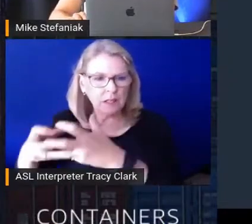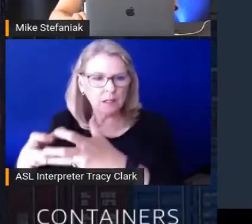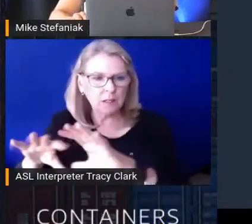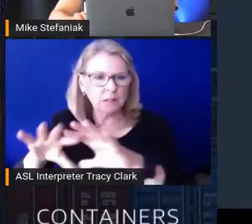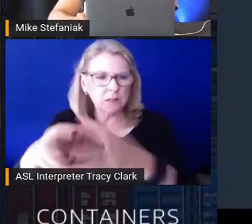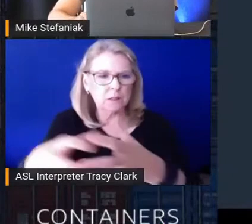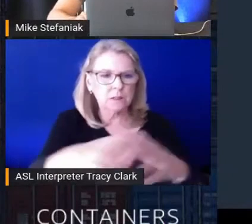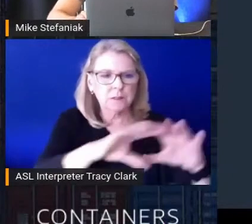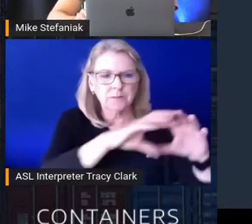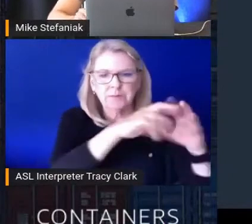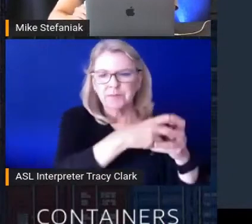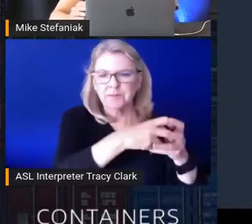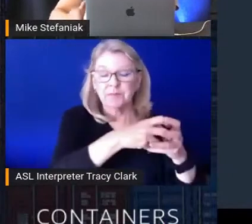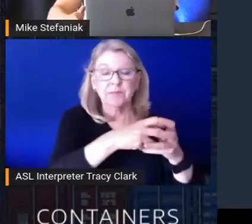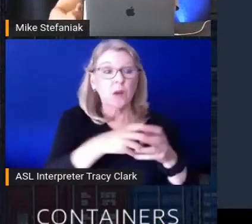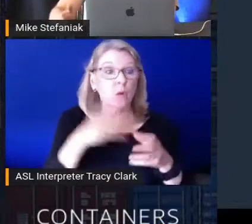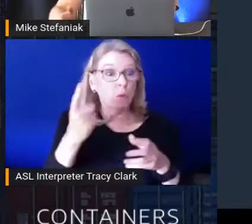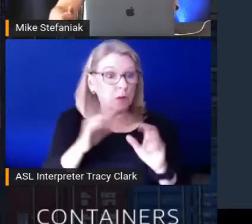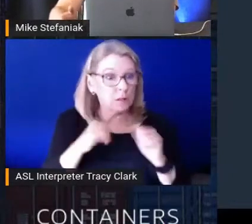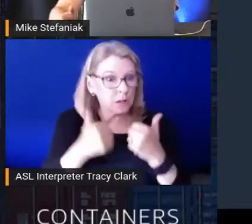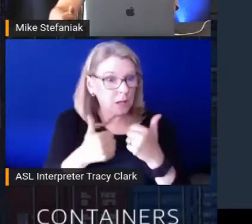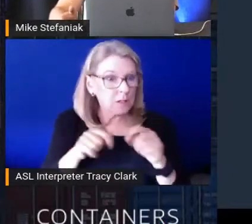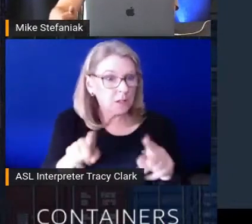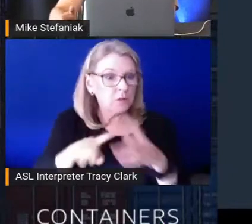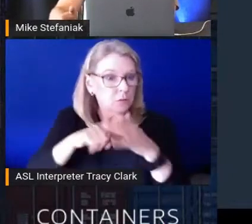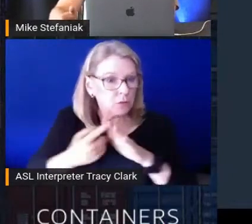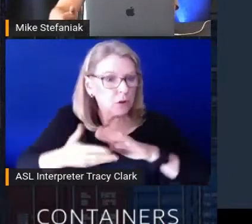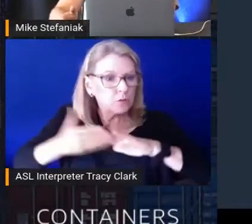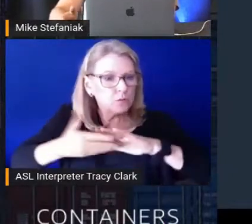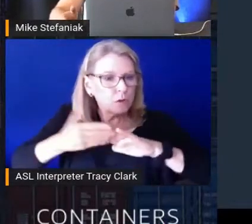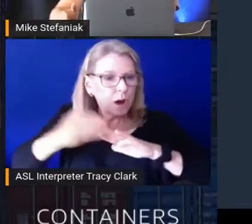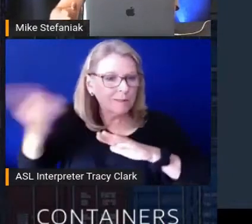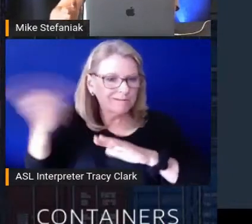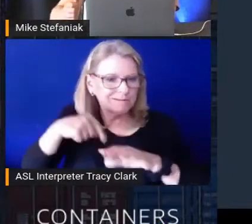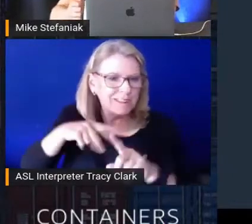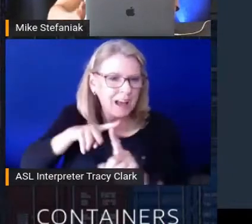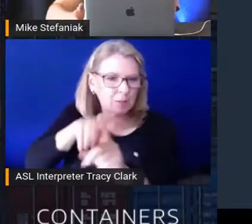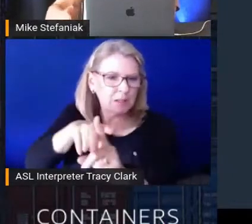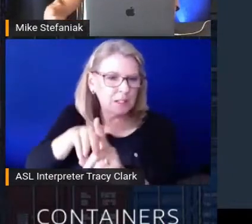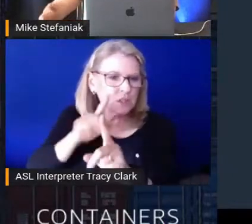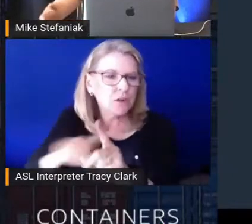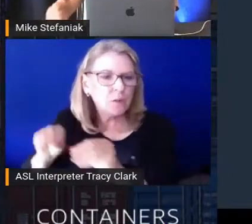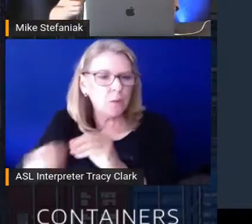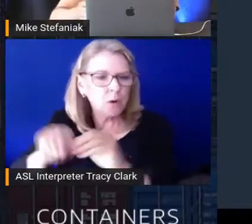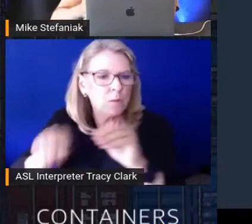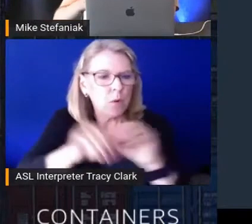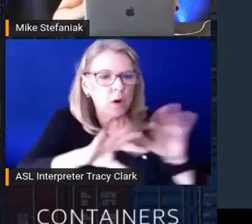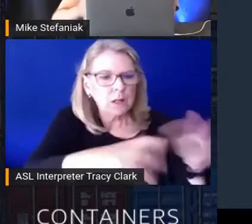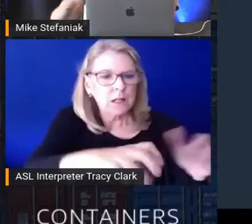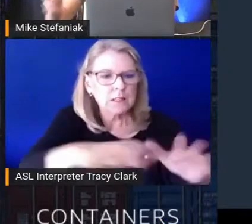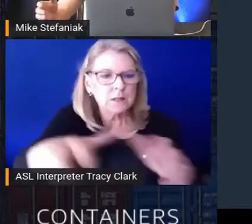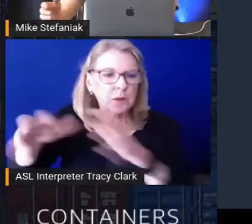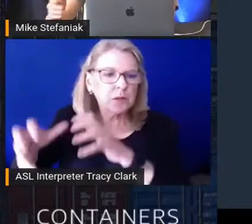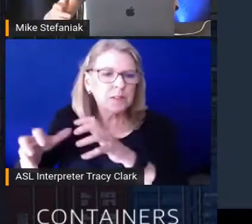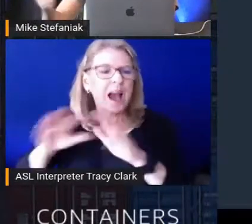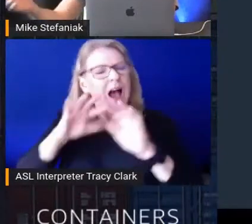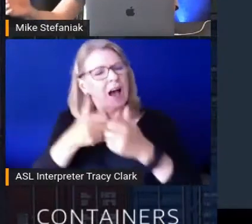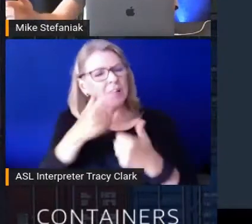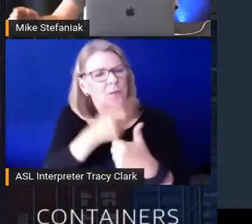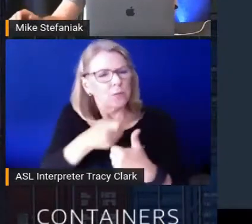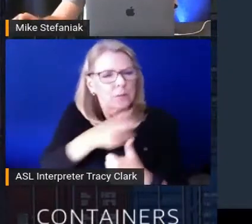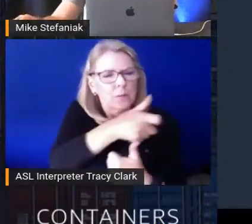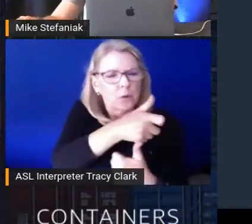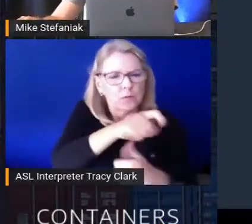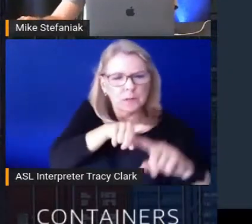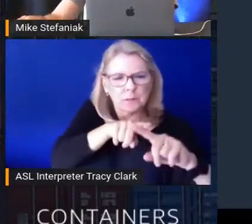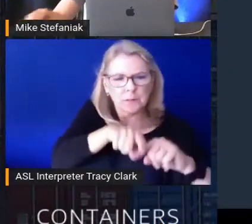more clusters is removing dependencies from service A and service B that are running in the same clusters